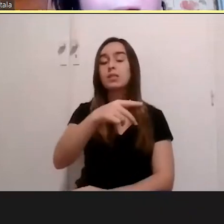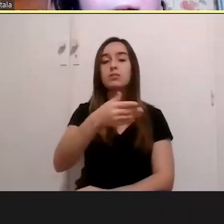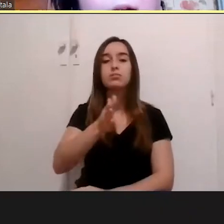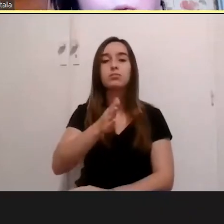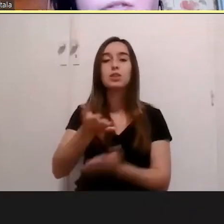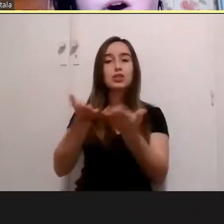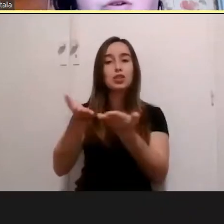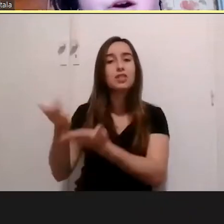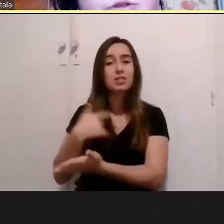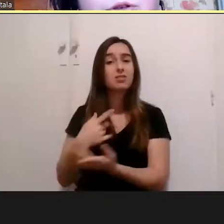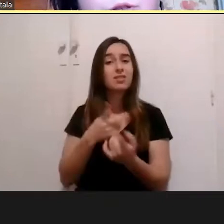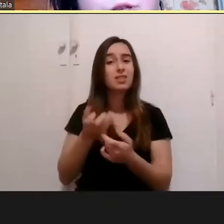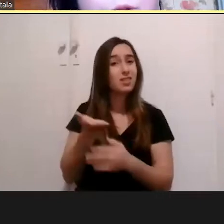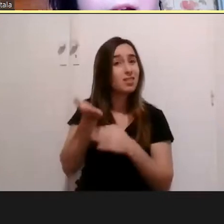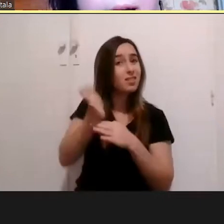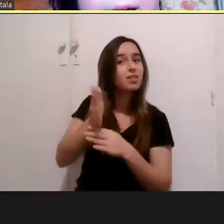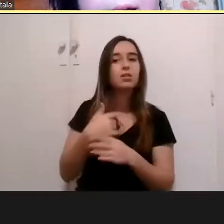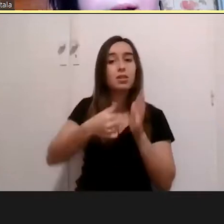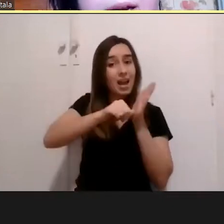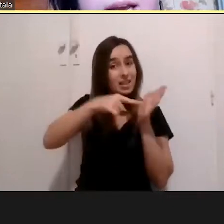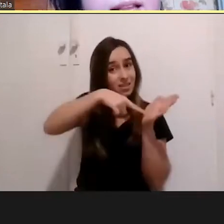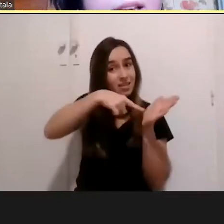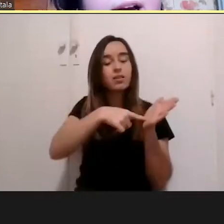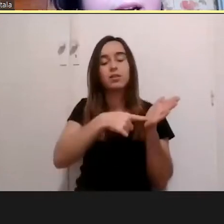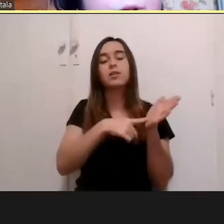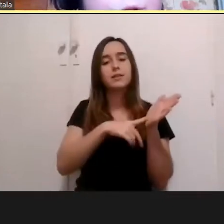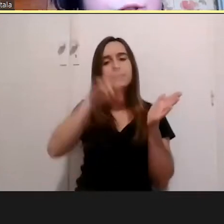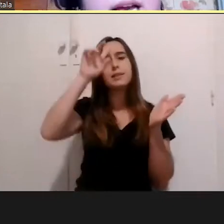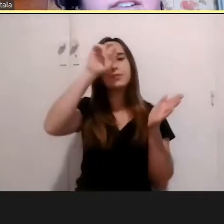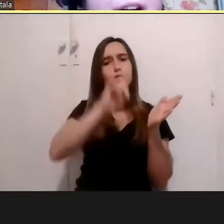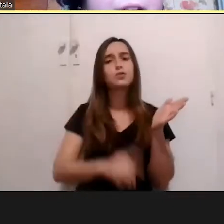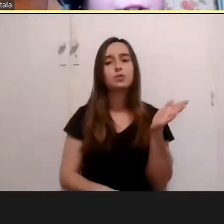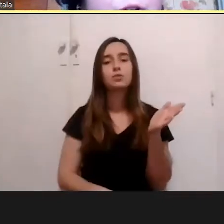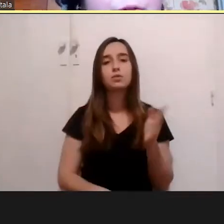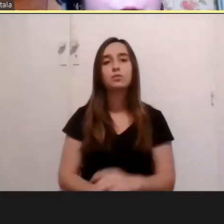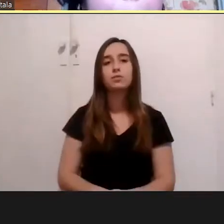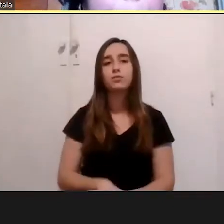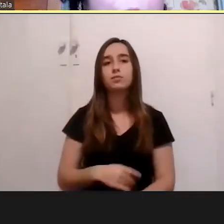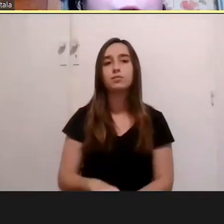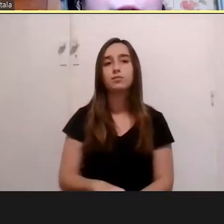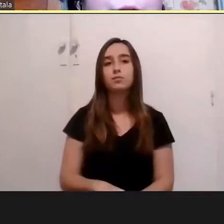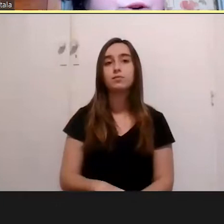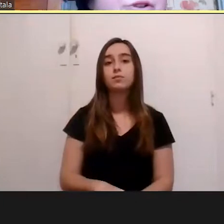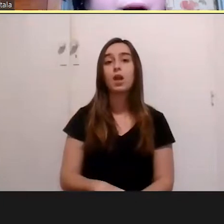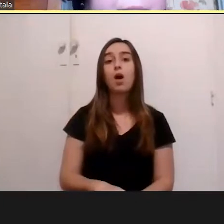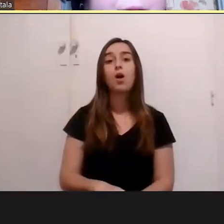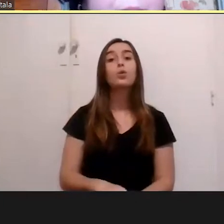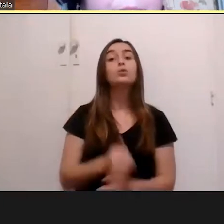And we found out also that negative attitudes and fears of support workers or